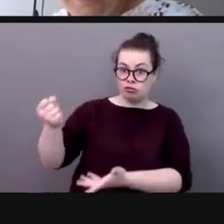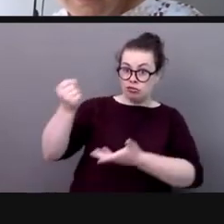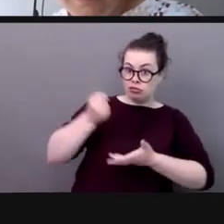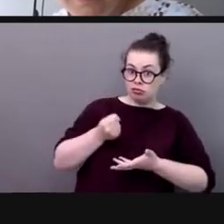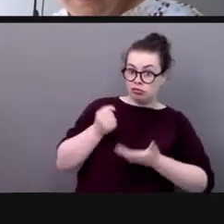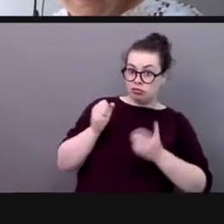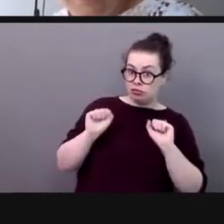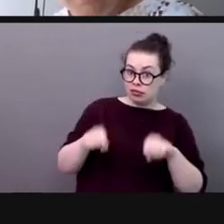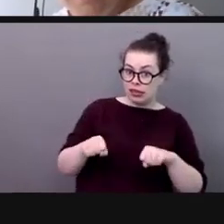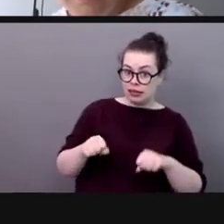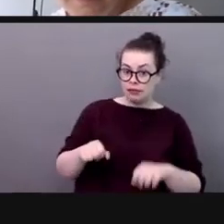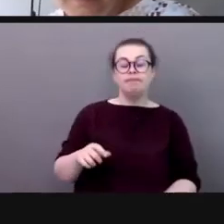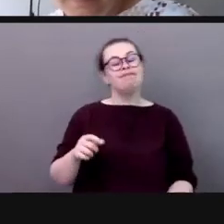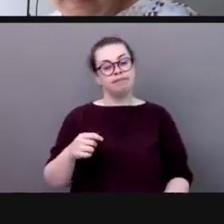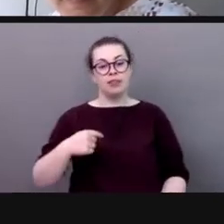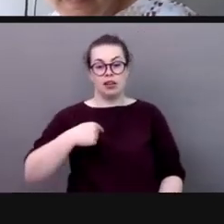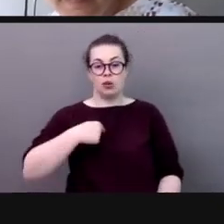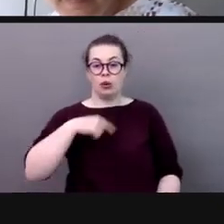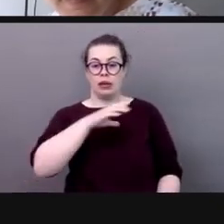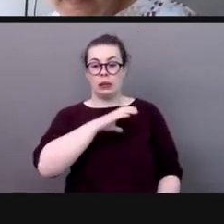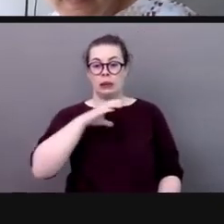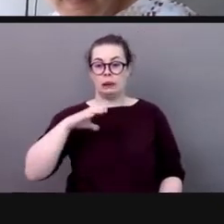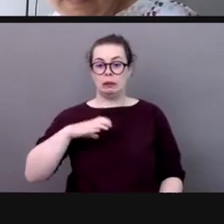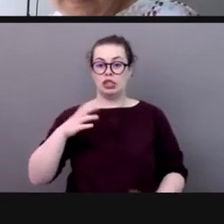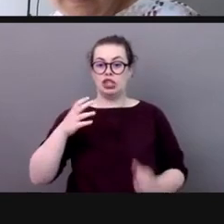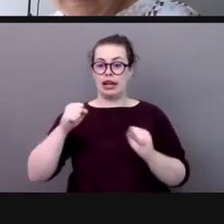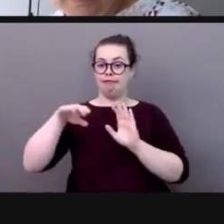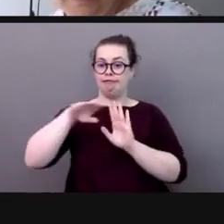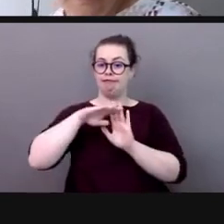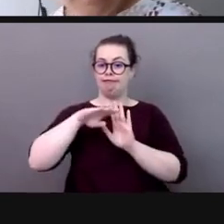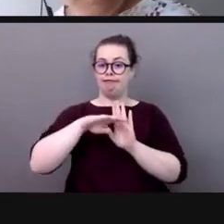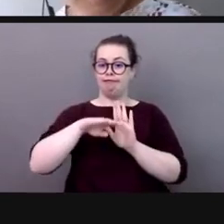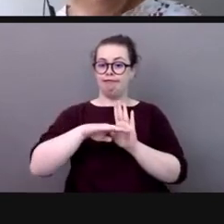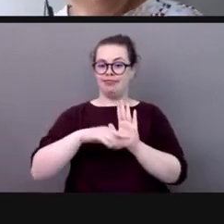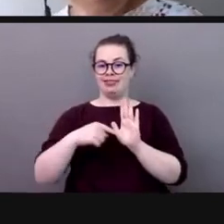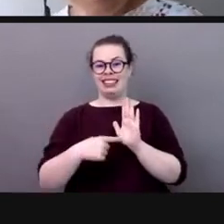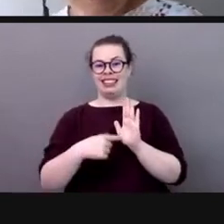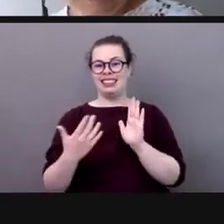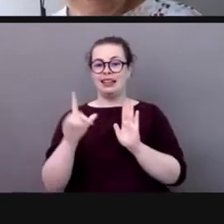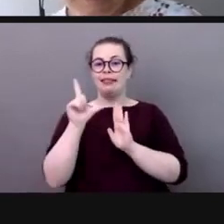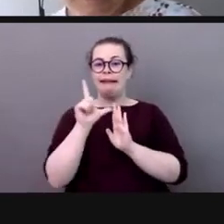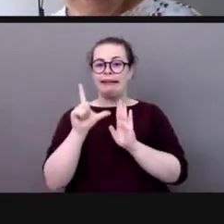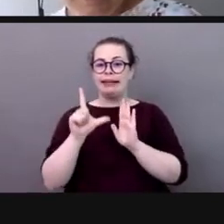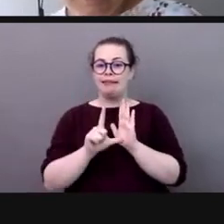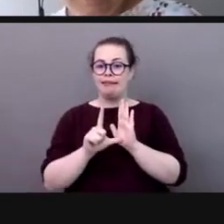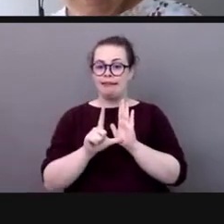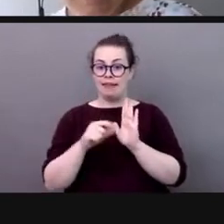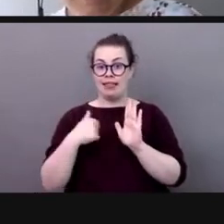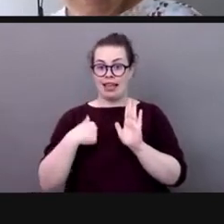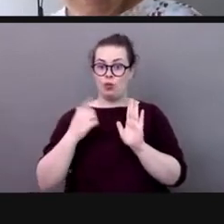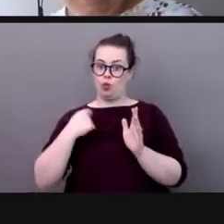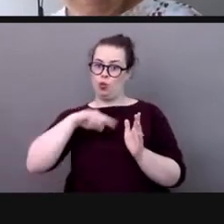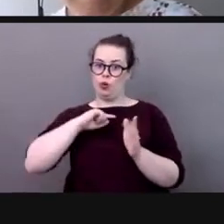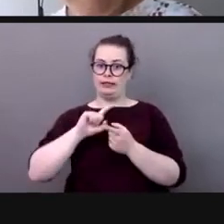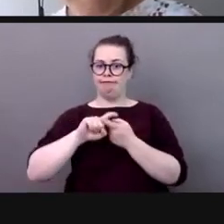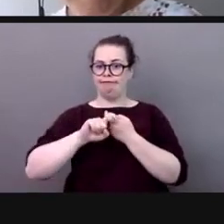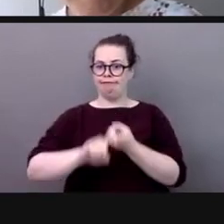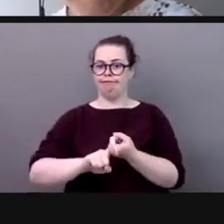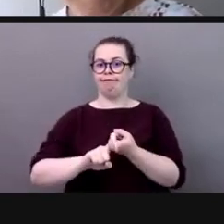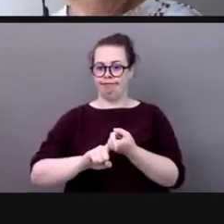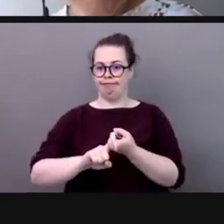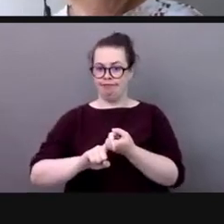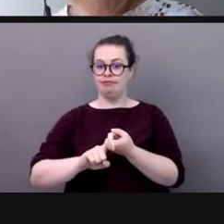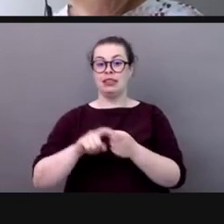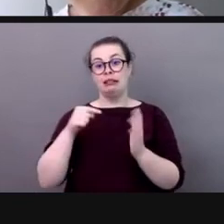There's a regulation. There's a legal document that we use that really, well, is an old